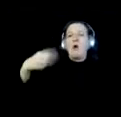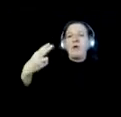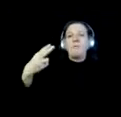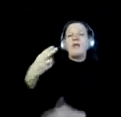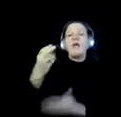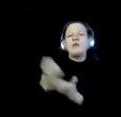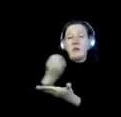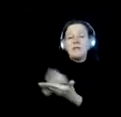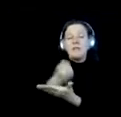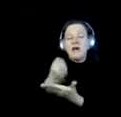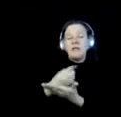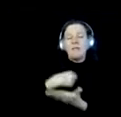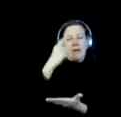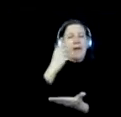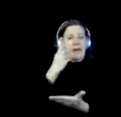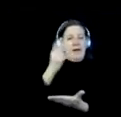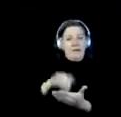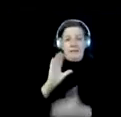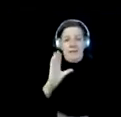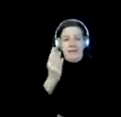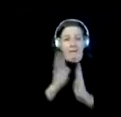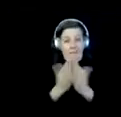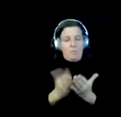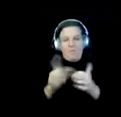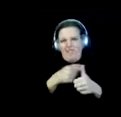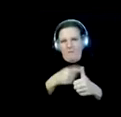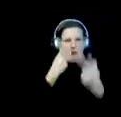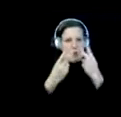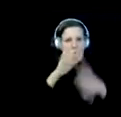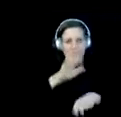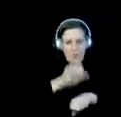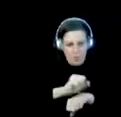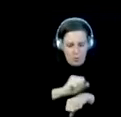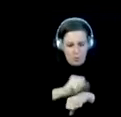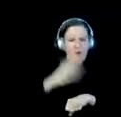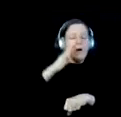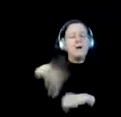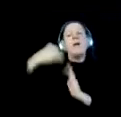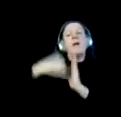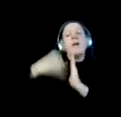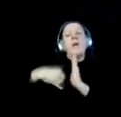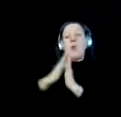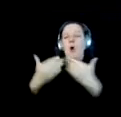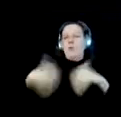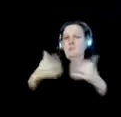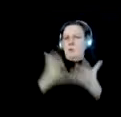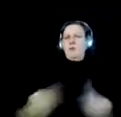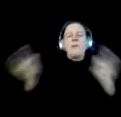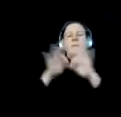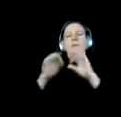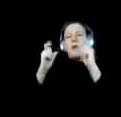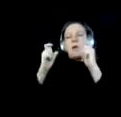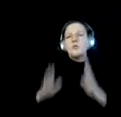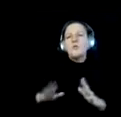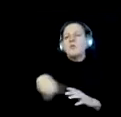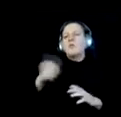that was maybe the first time that I had encountered your work. And I know that the artist's book is very important to photographers as another means of